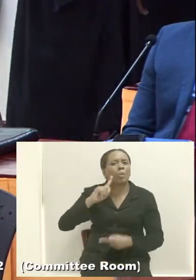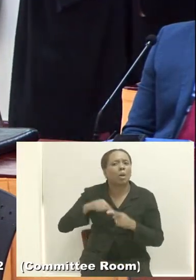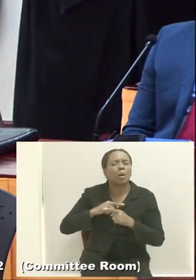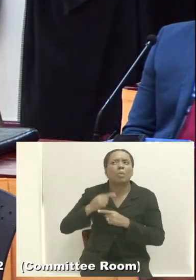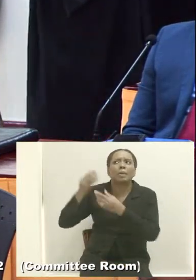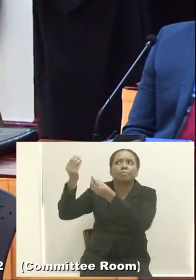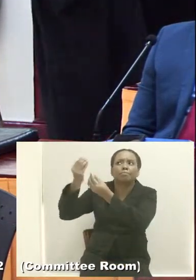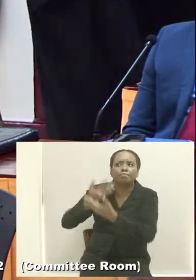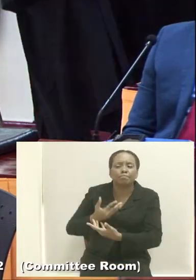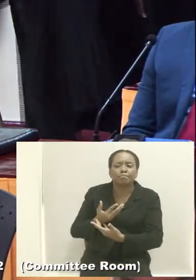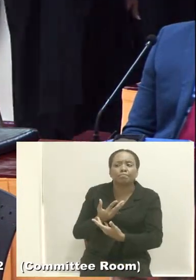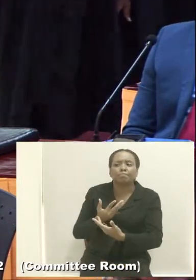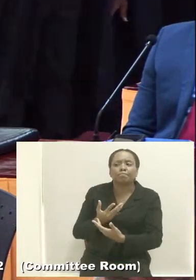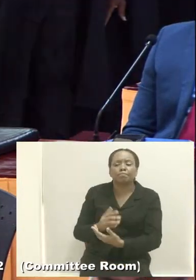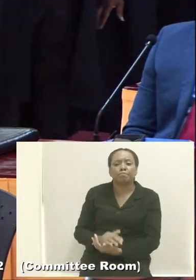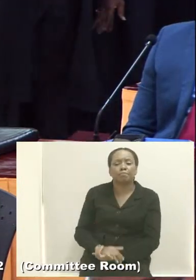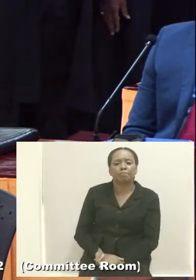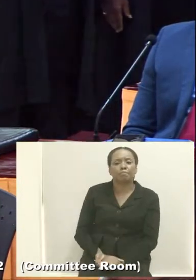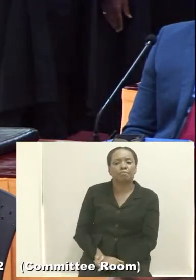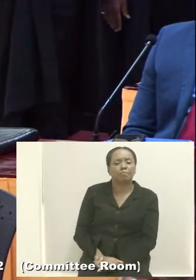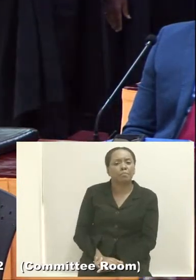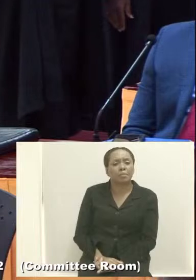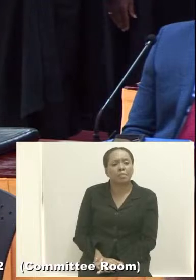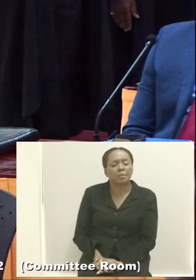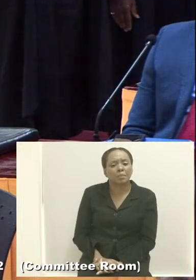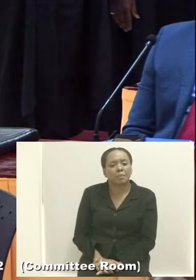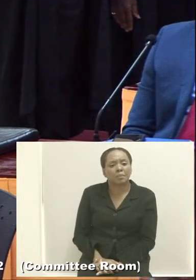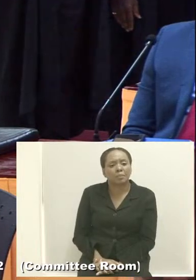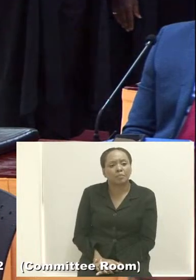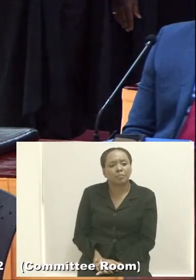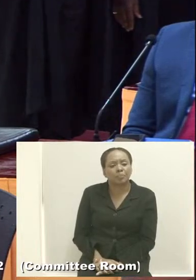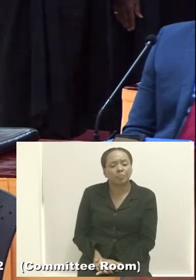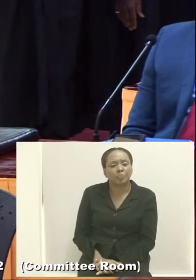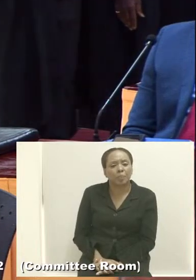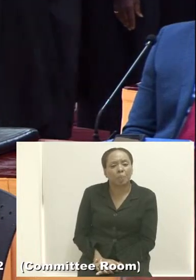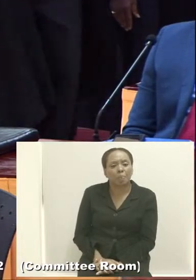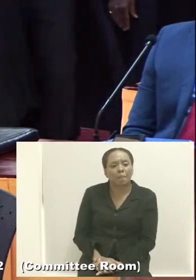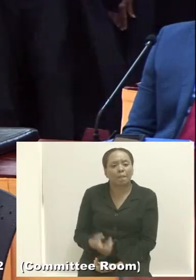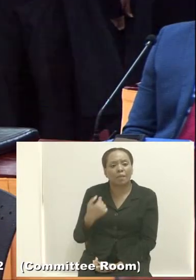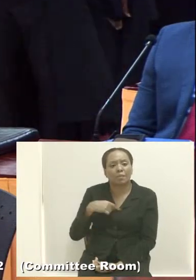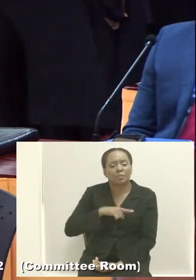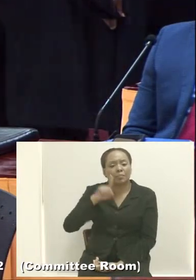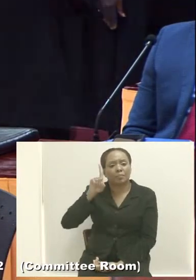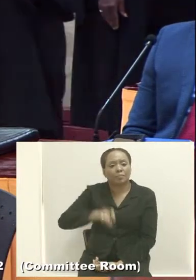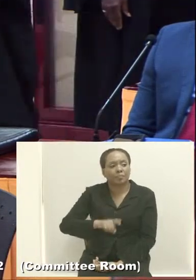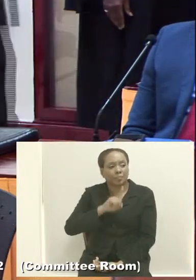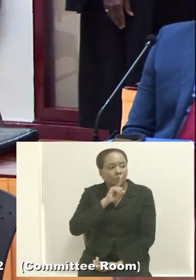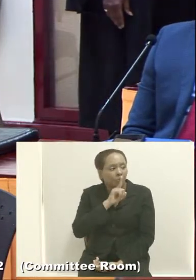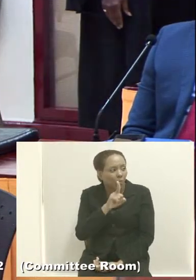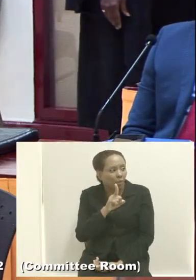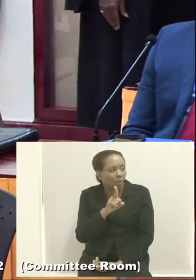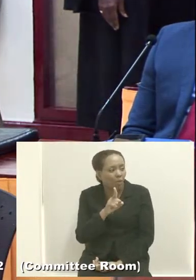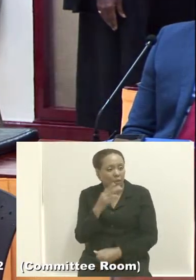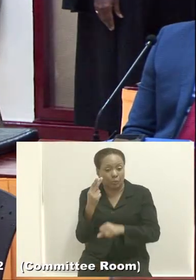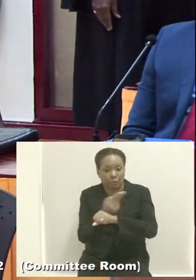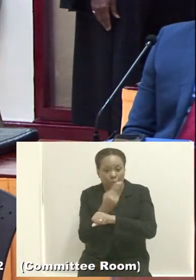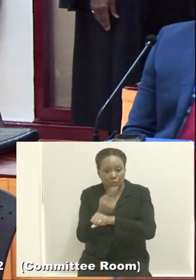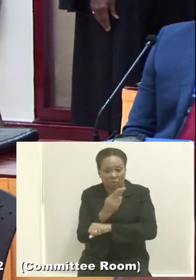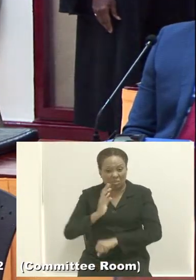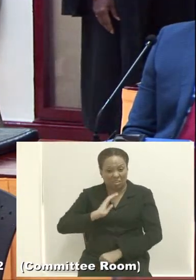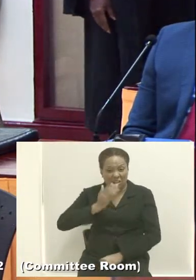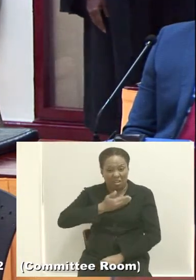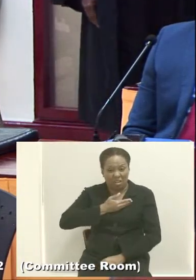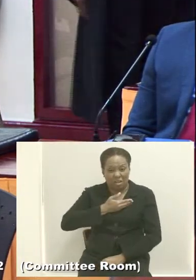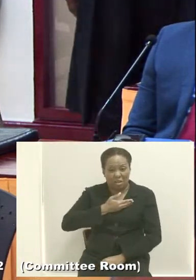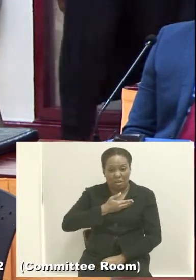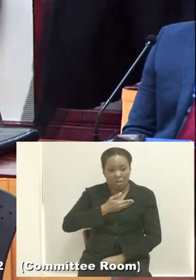is that we have to make sure that the use of a domestic resource in the form